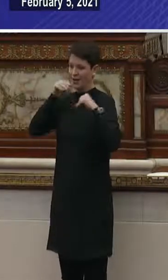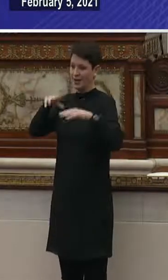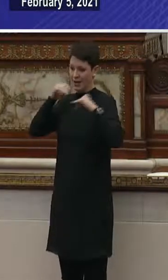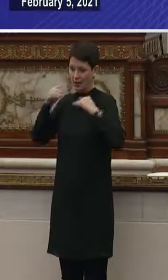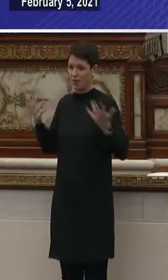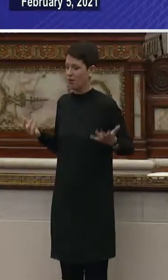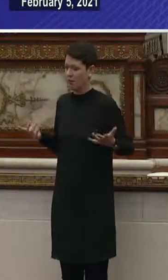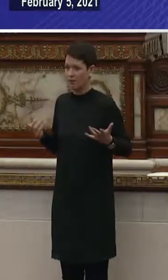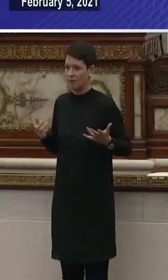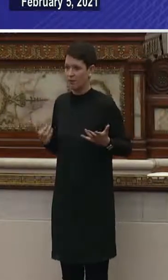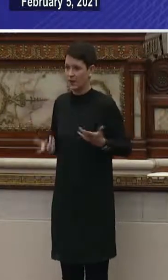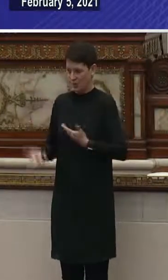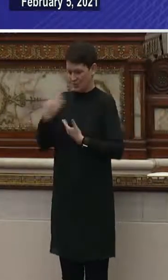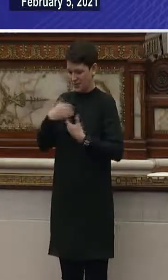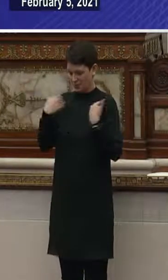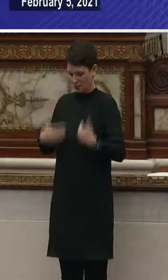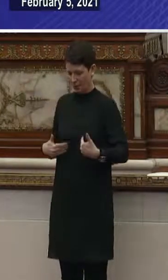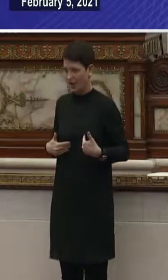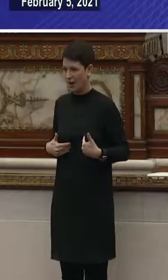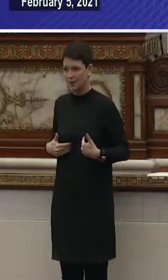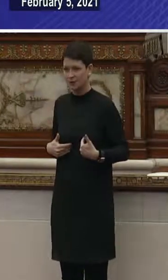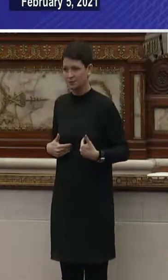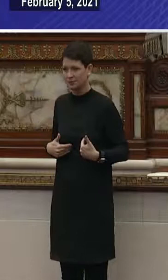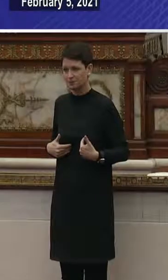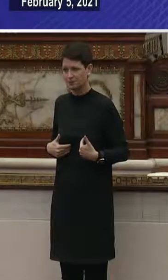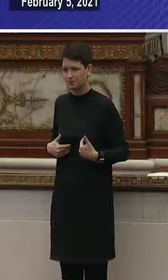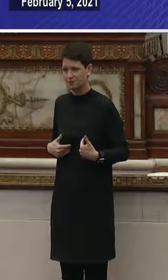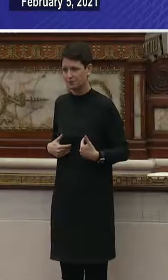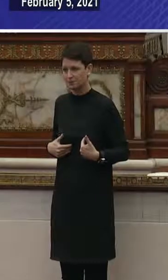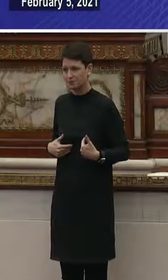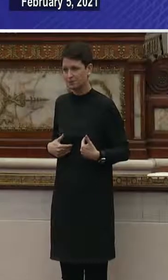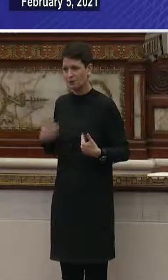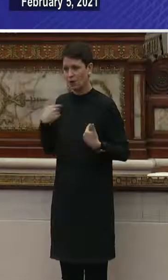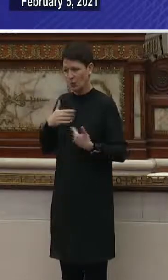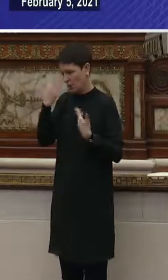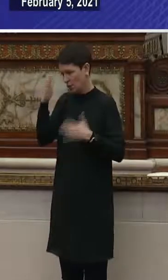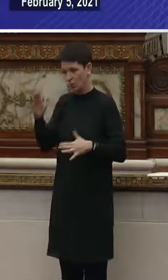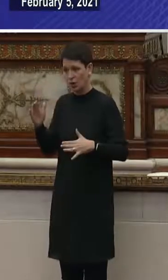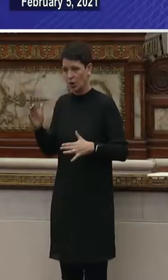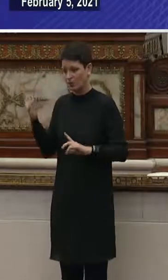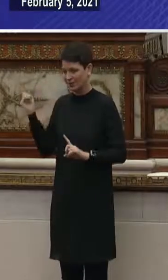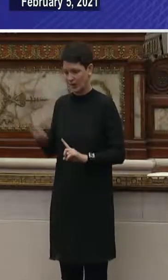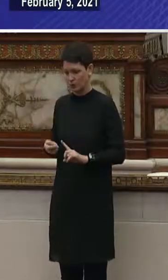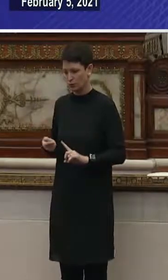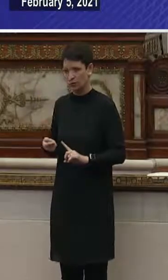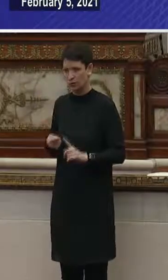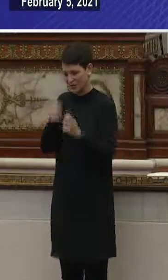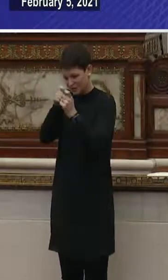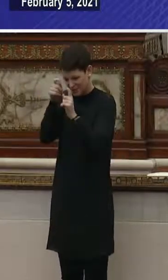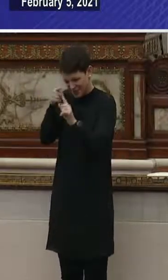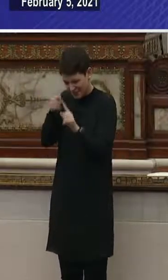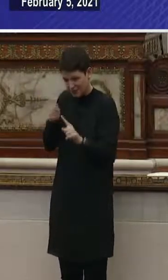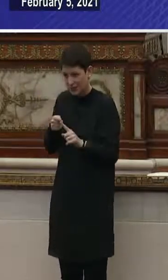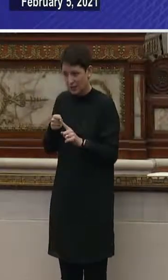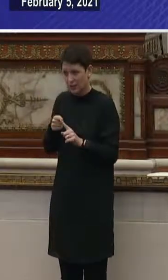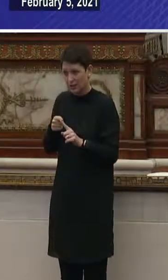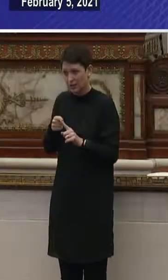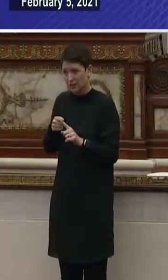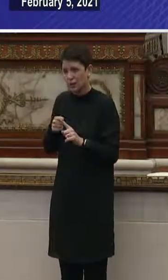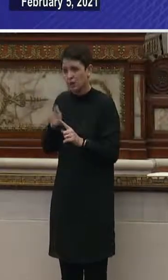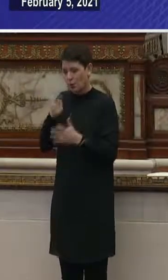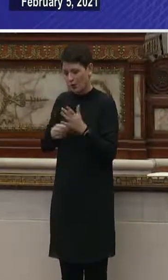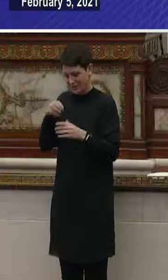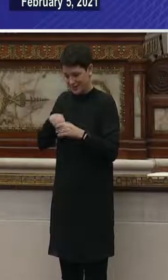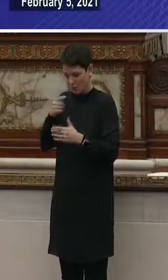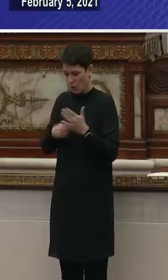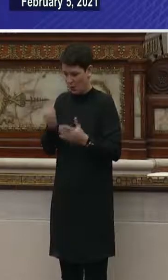we, take into our bodies. And we don't know down to the nth degree what's